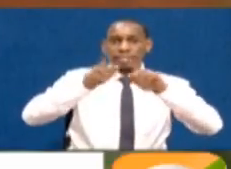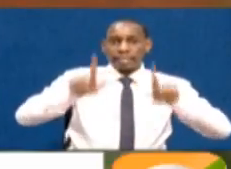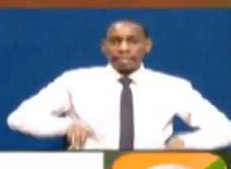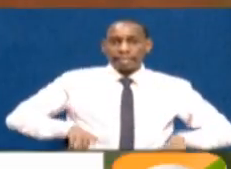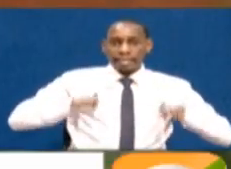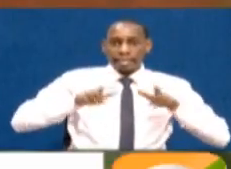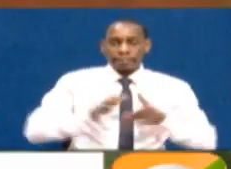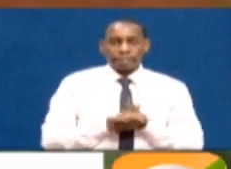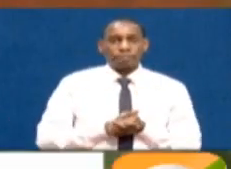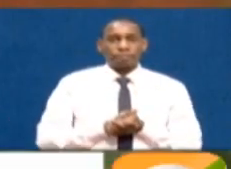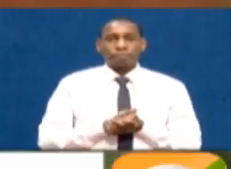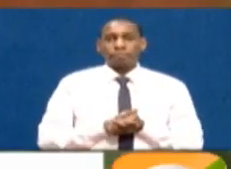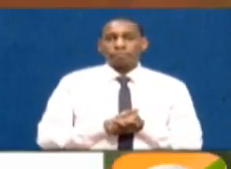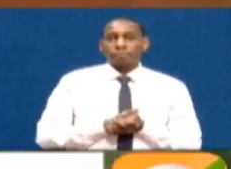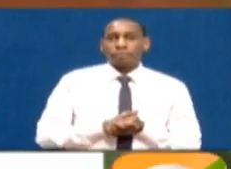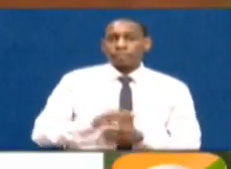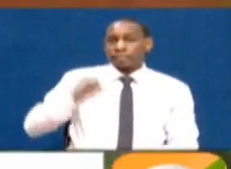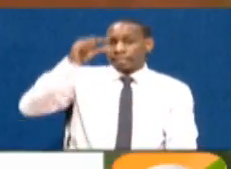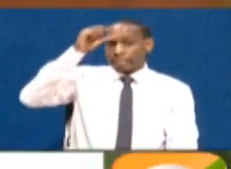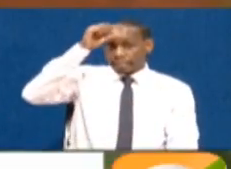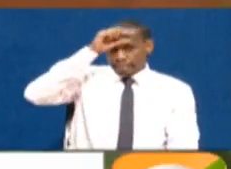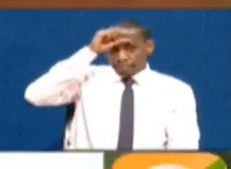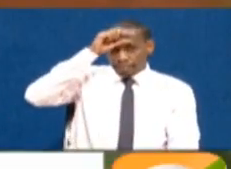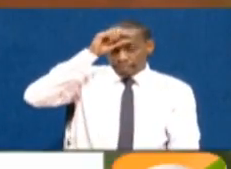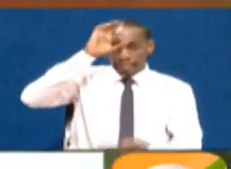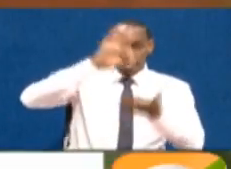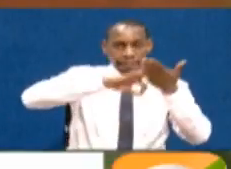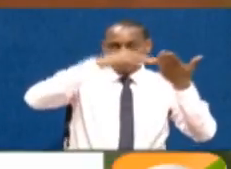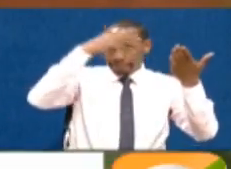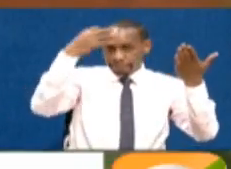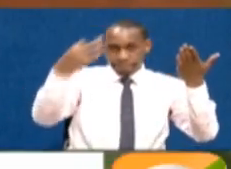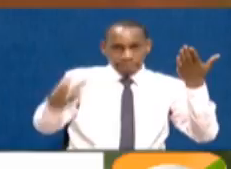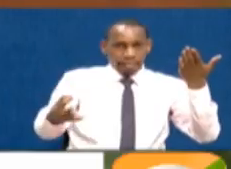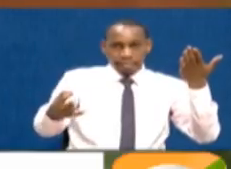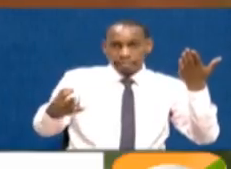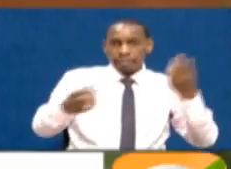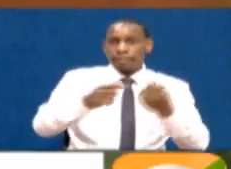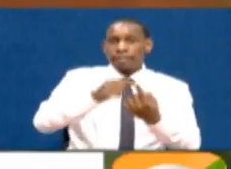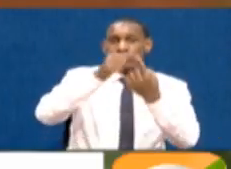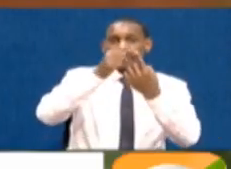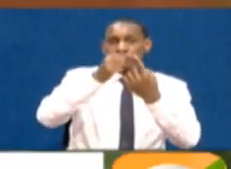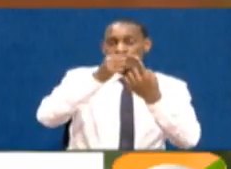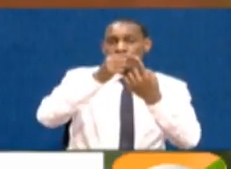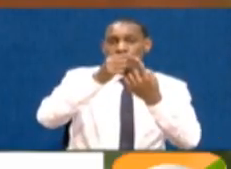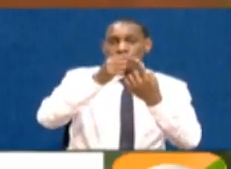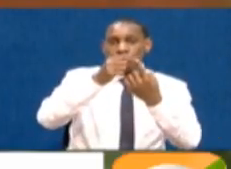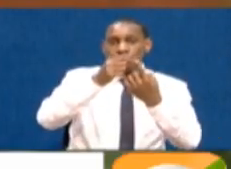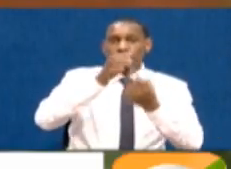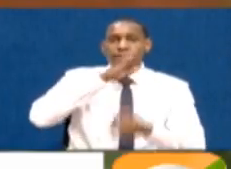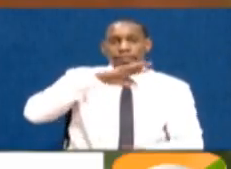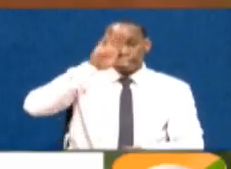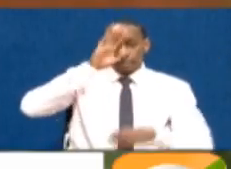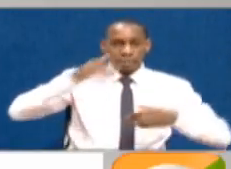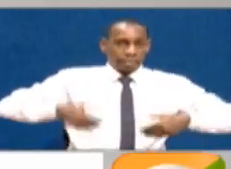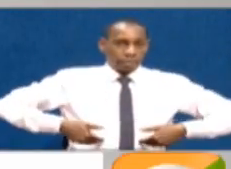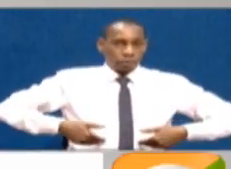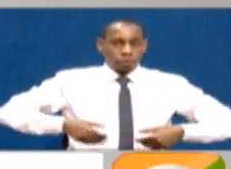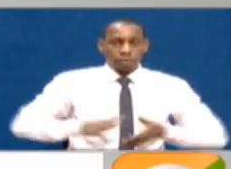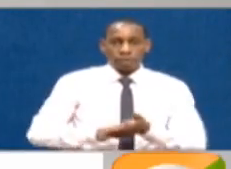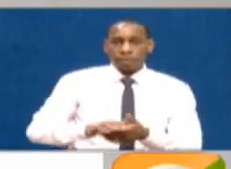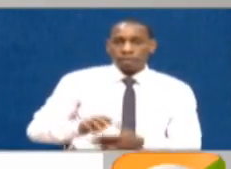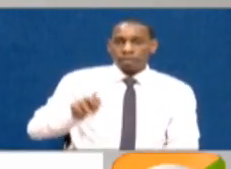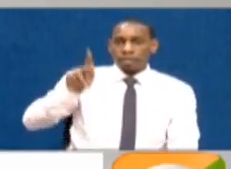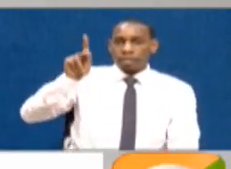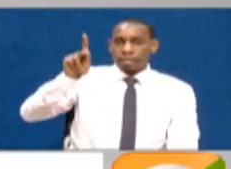government has greatly failed in one way, especially it has disappointed the youth. The Kenya